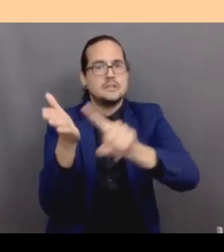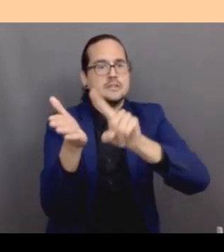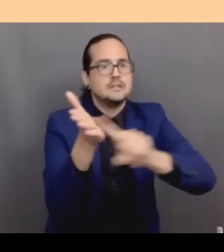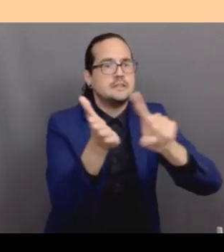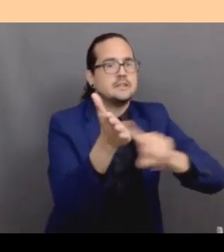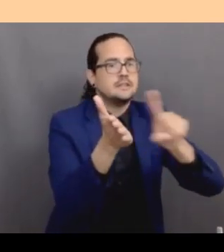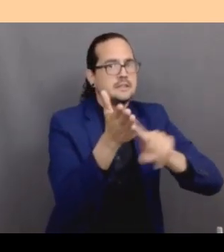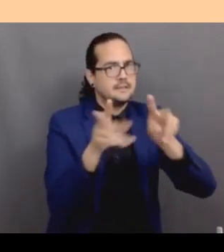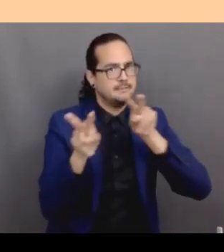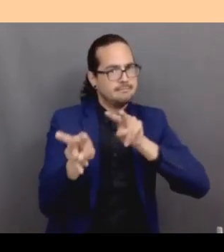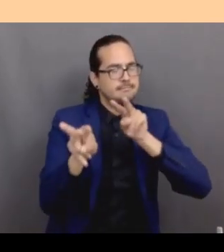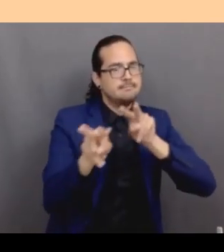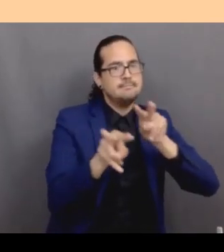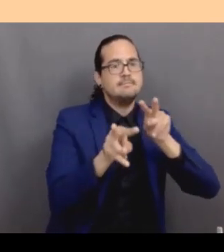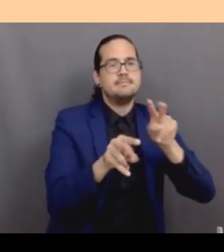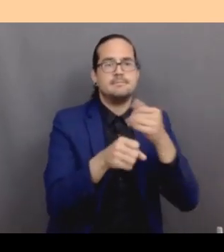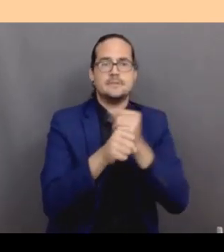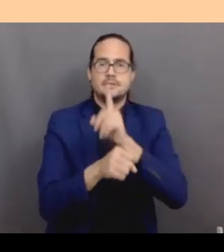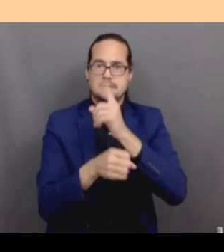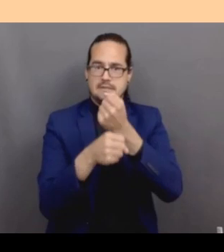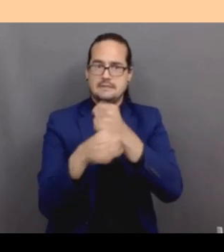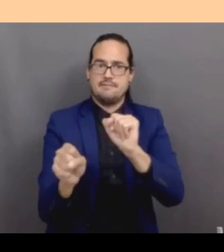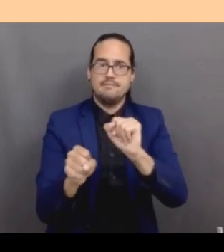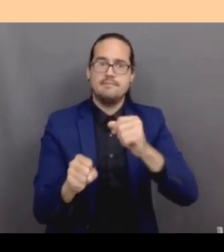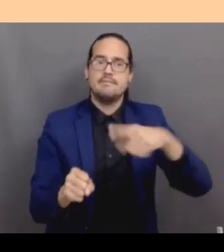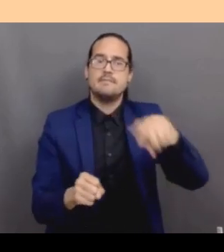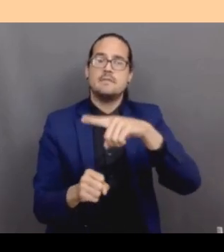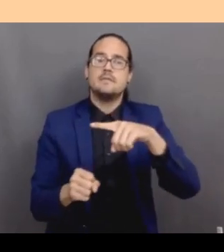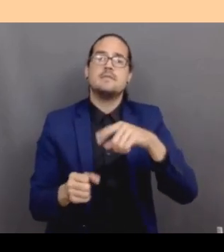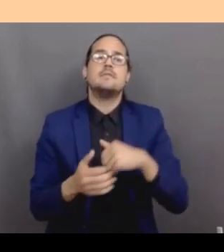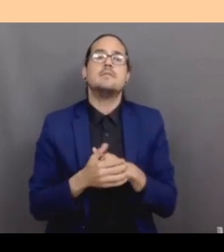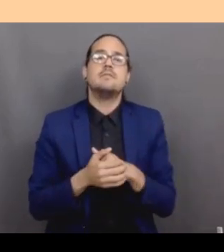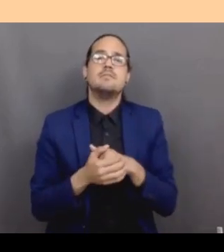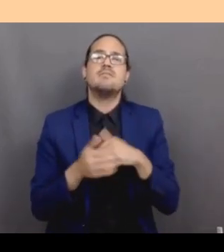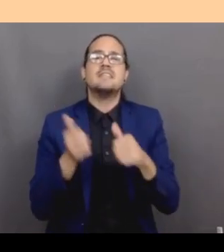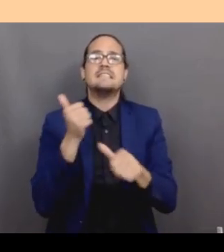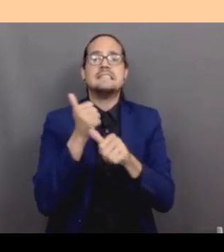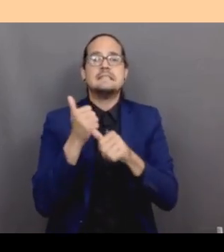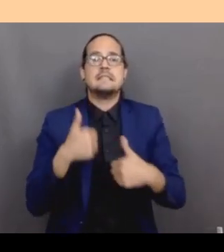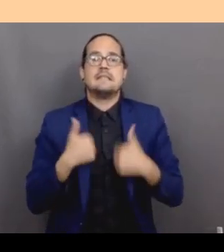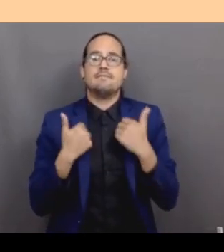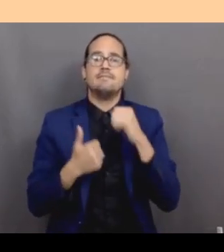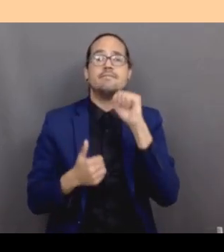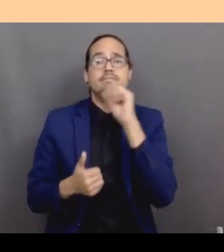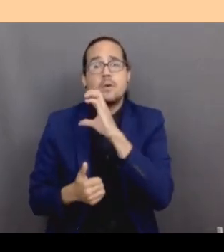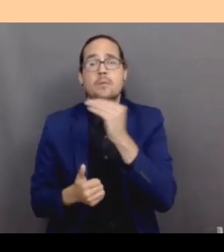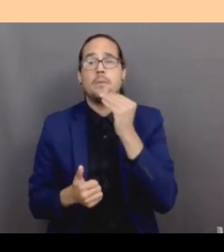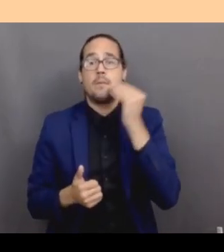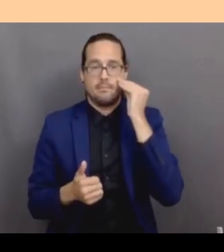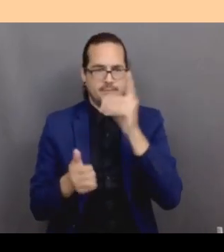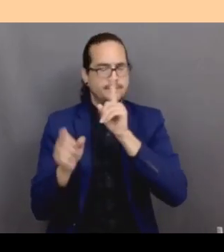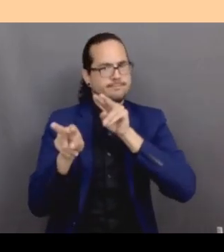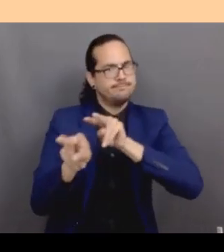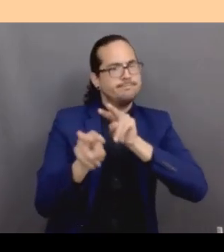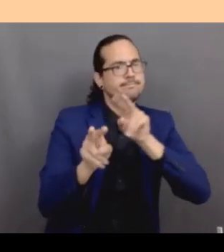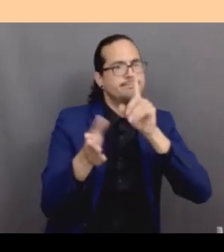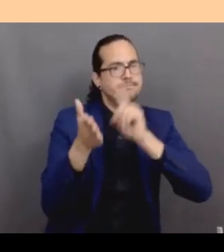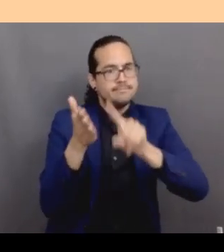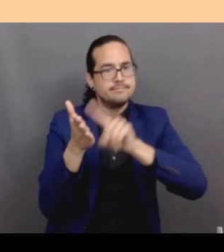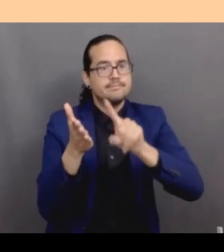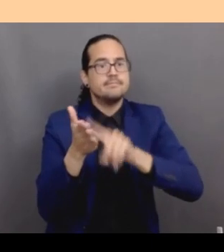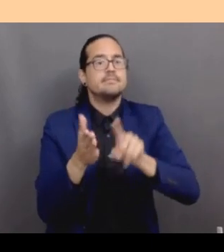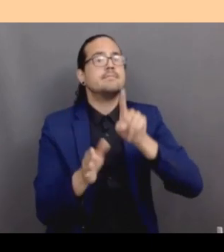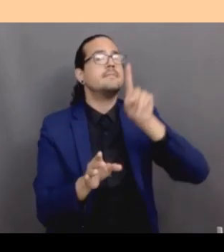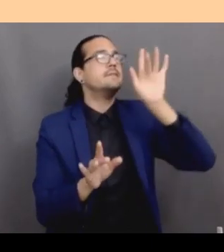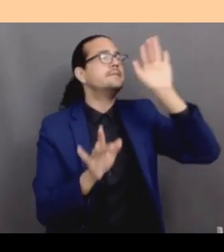facilities. And of course, we continue with our outreach to our other licensing agencies, residential